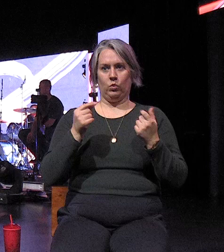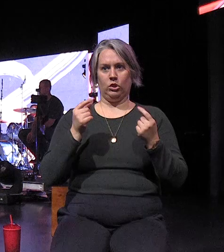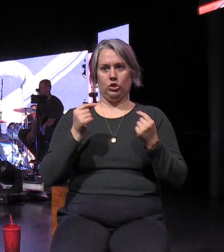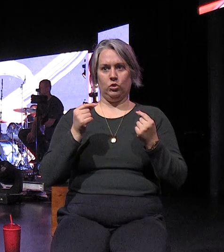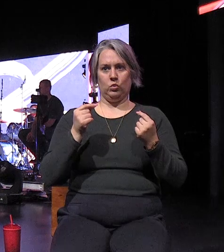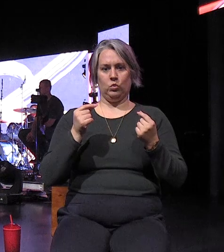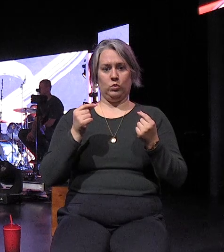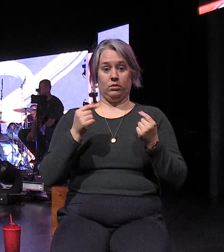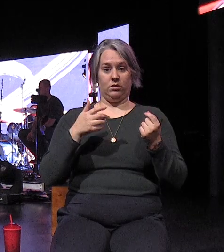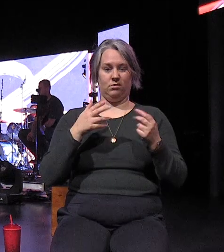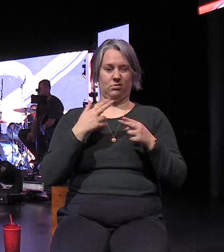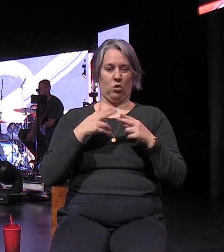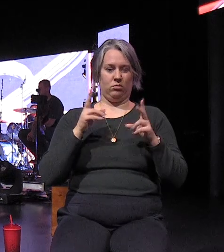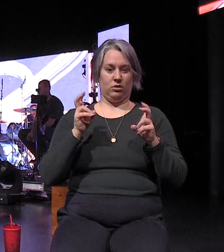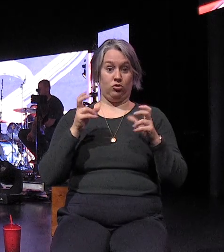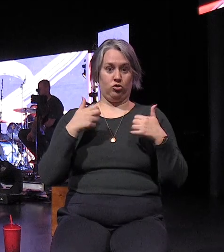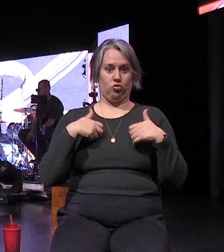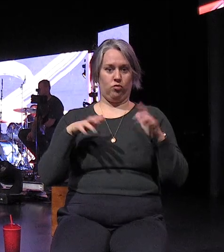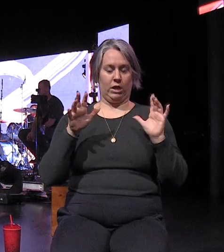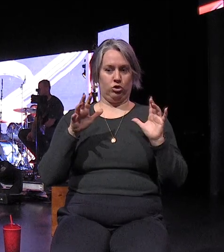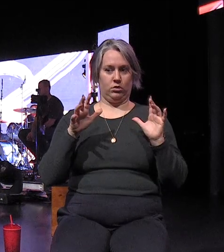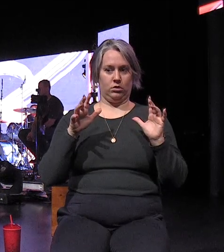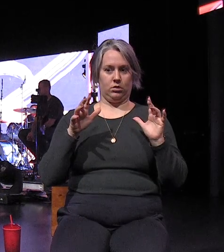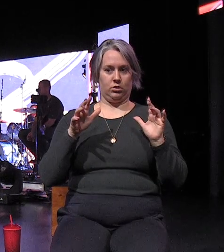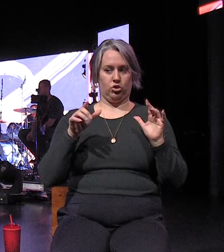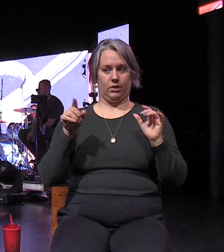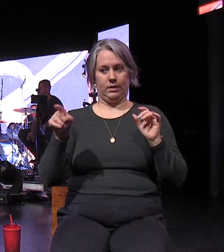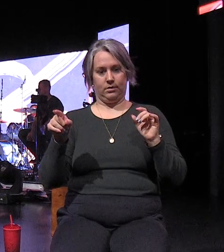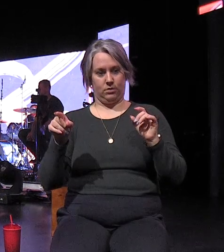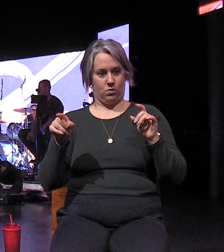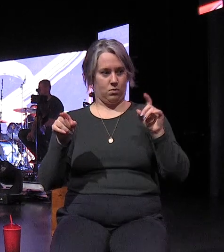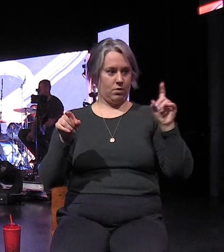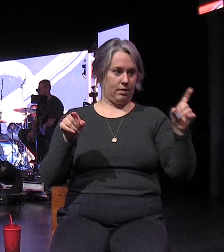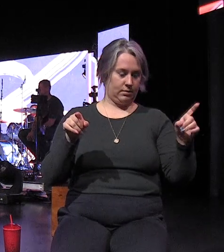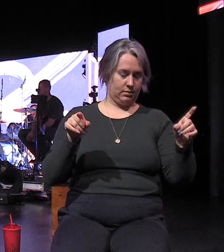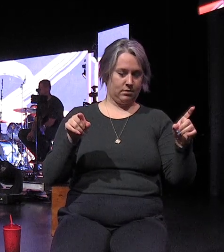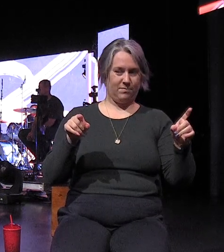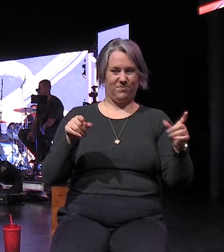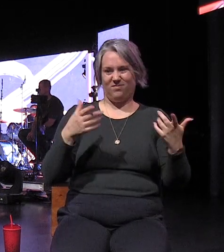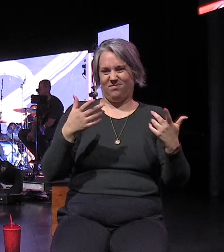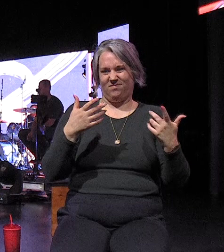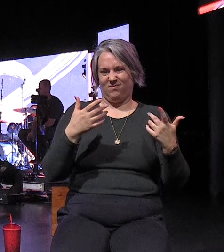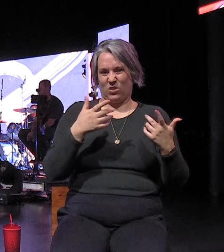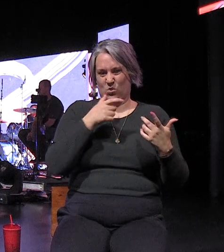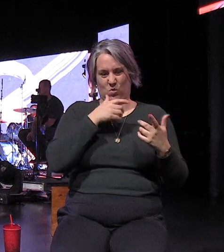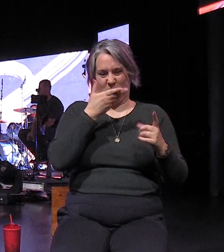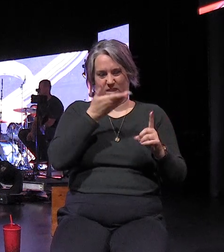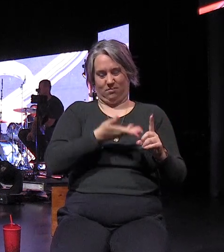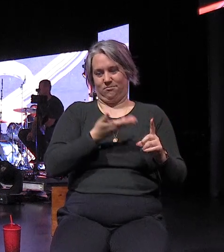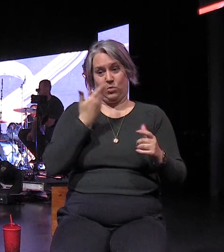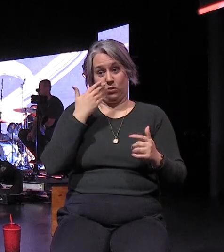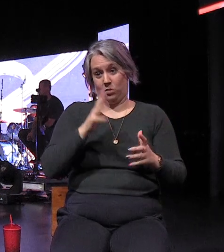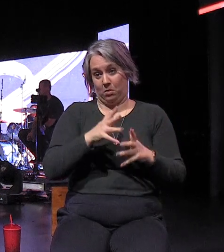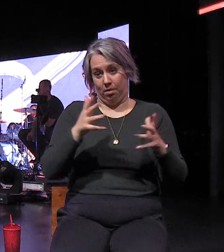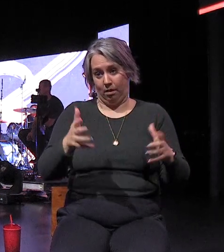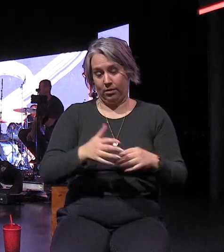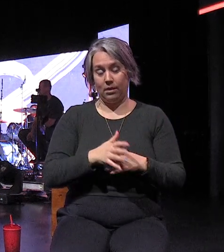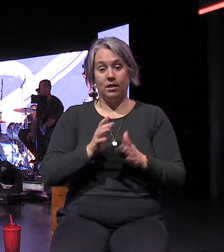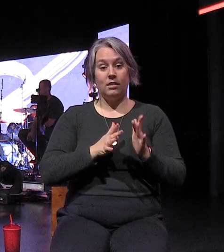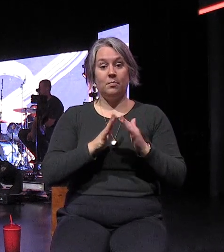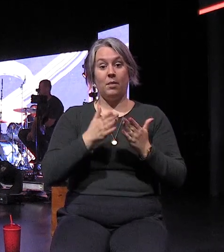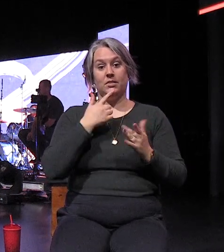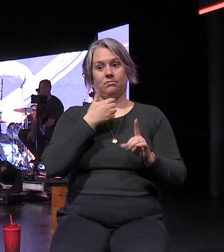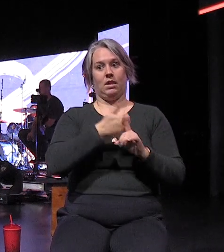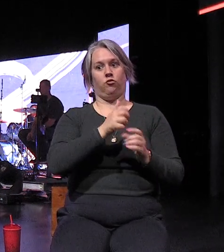faced with deciding which direction his life's going to go. Now, we don't know a lot about this man. We know the Bible says he was very